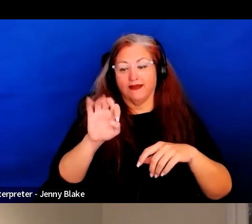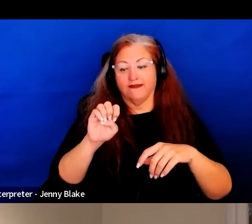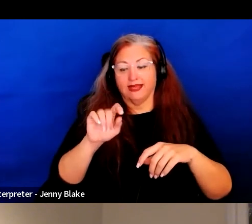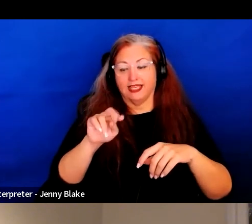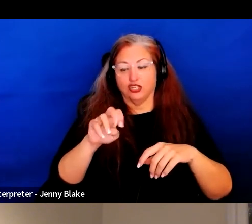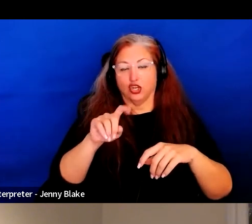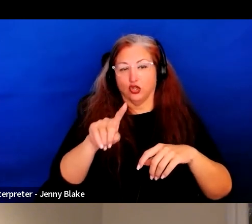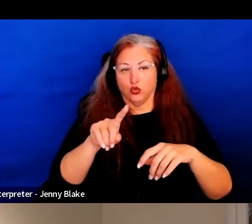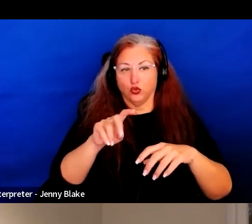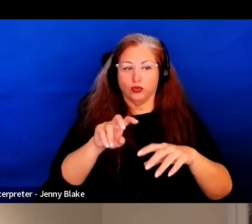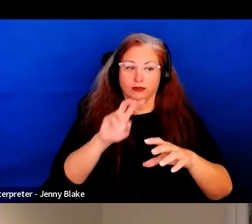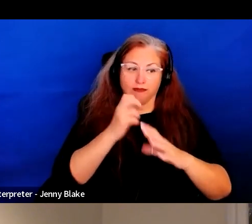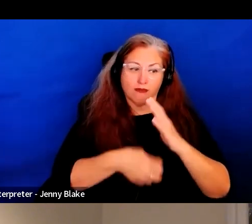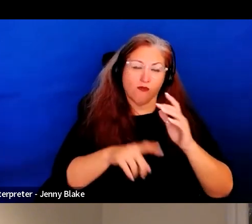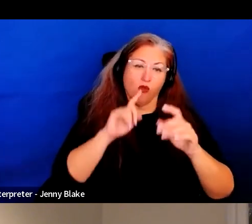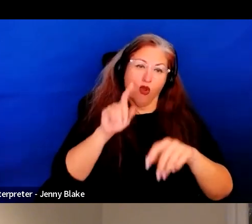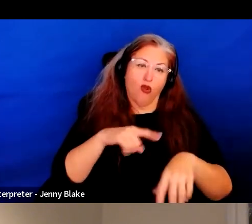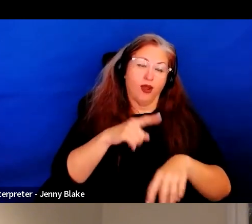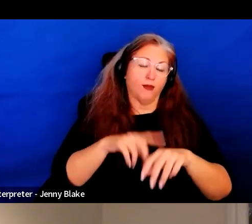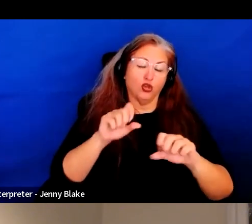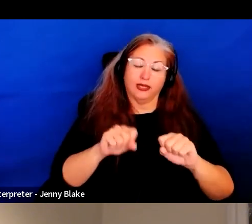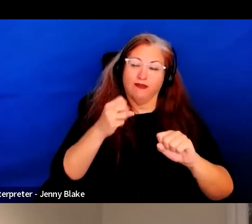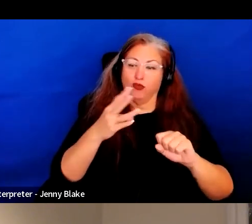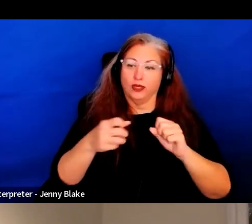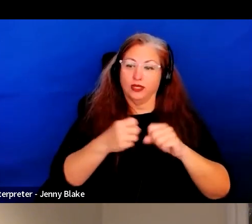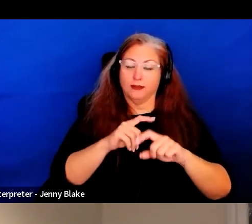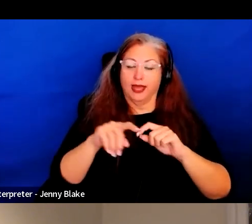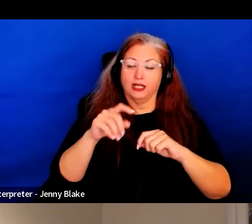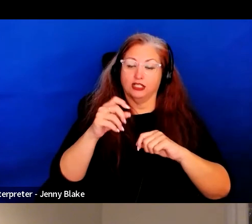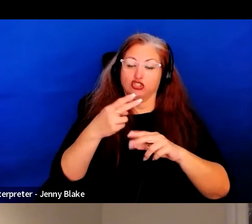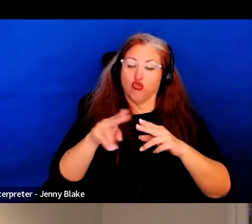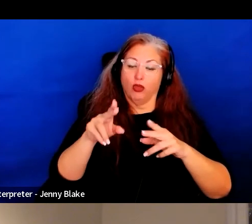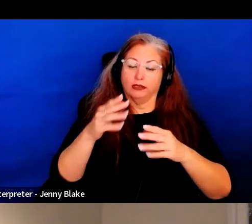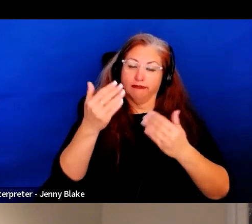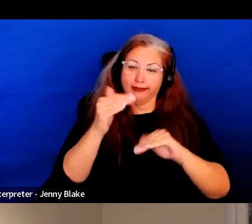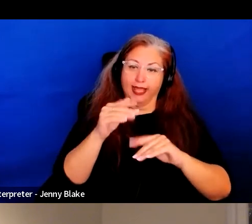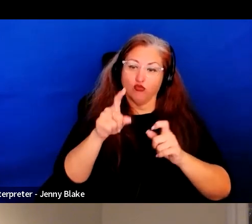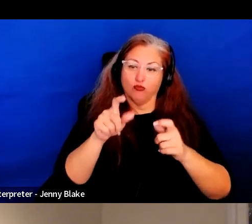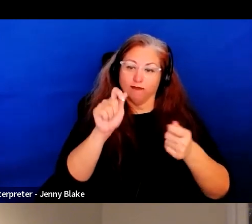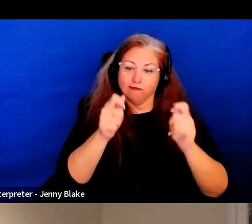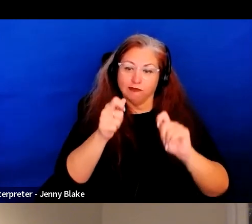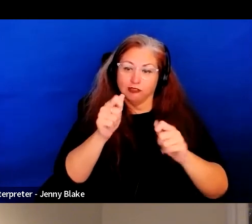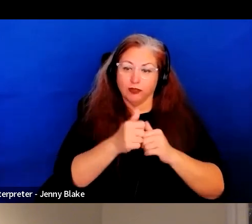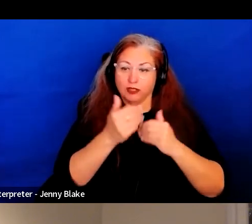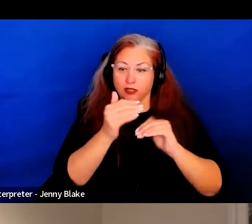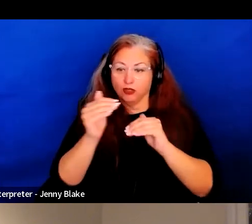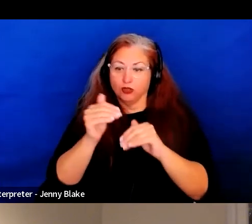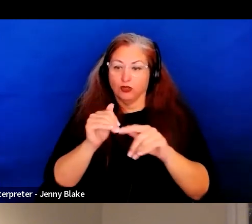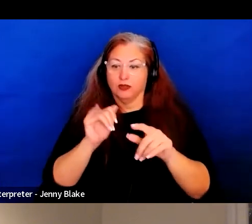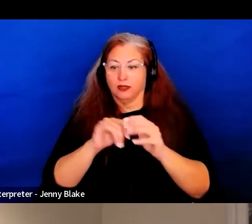for the long haul. It could be years. And where shorts is contained, and you are fine-tuning those storytelling